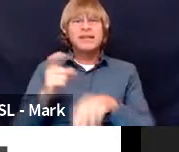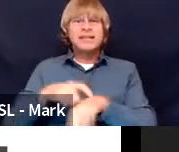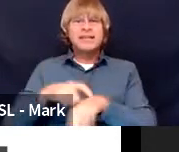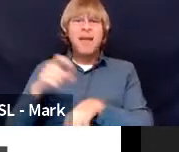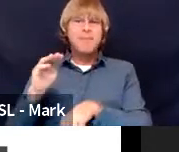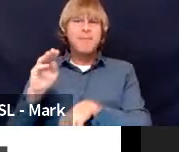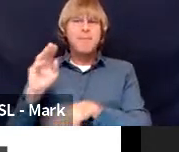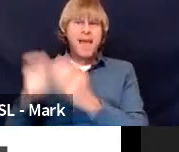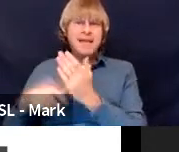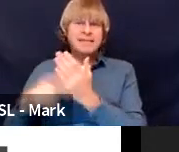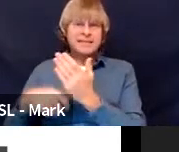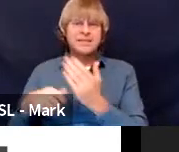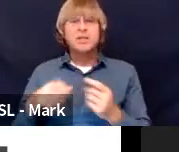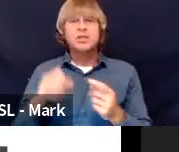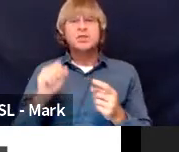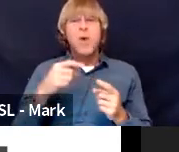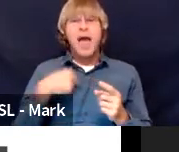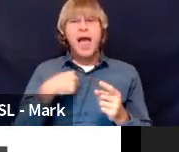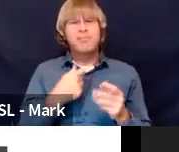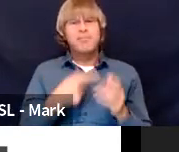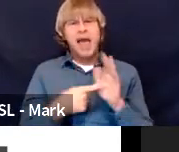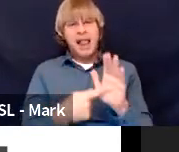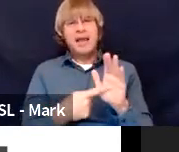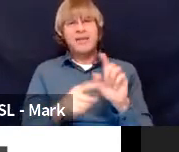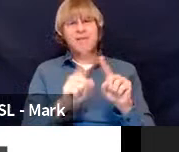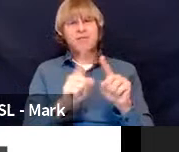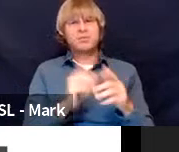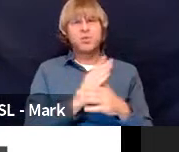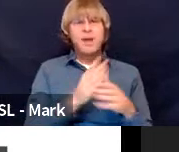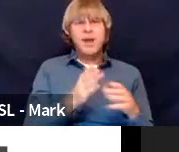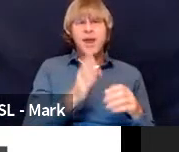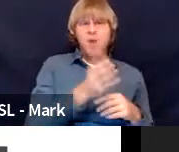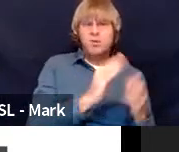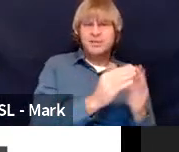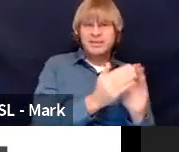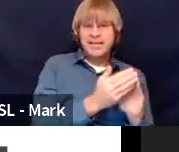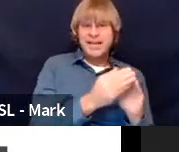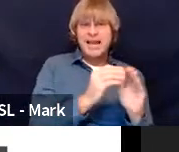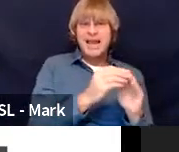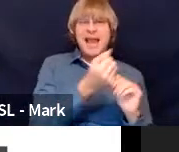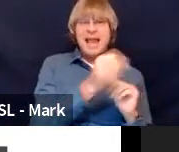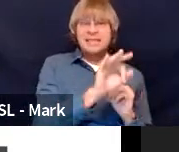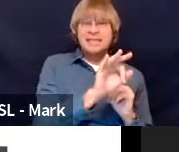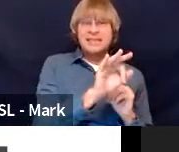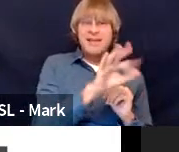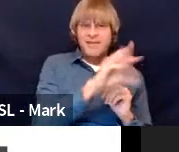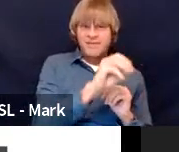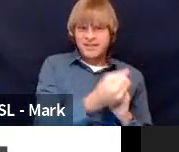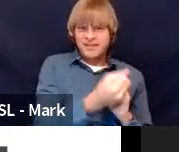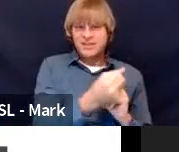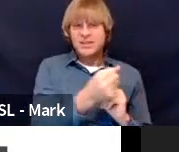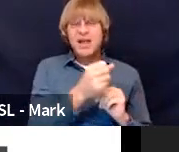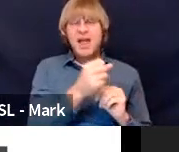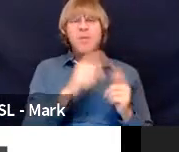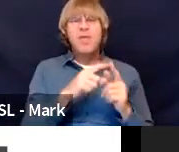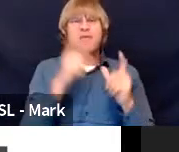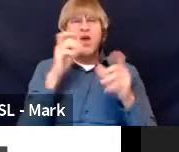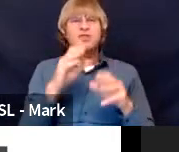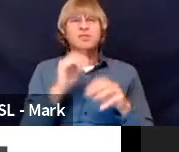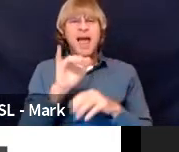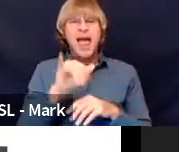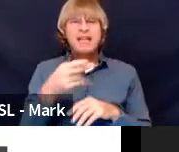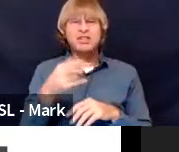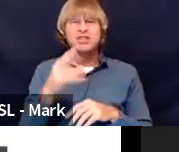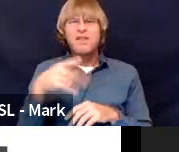magazine. So I'm highlighting the differences between Baltimore City in the 1950s when a photographer by the name of